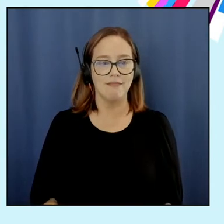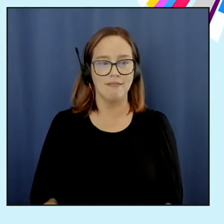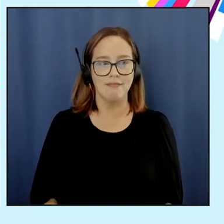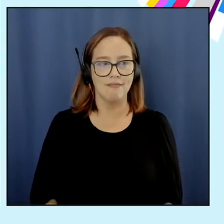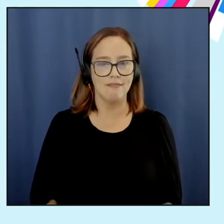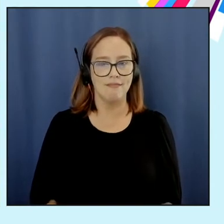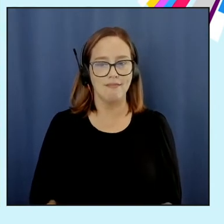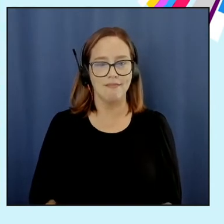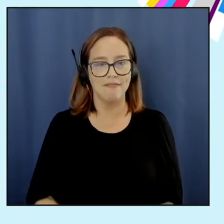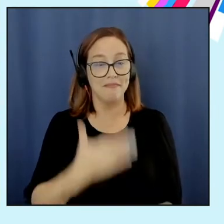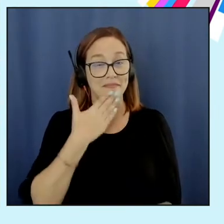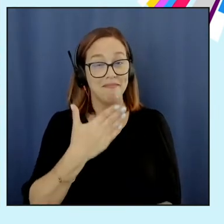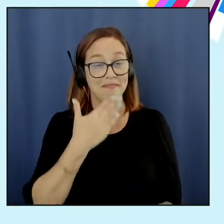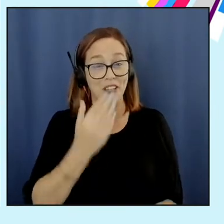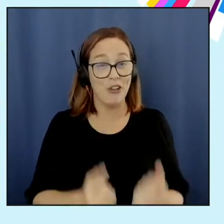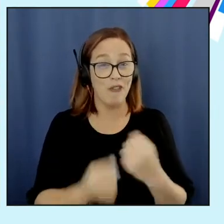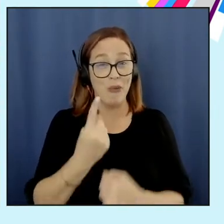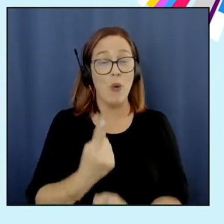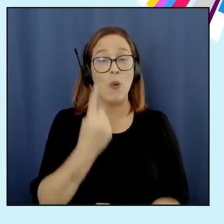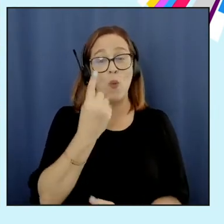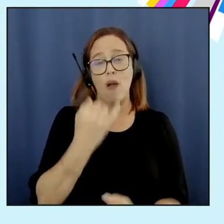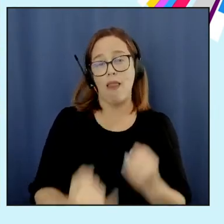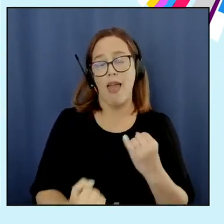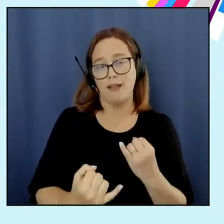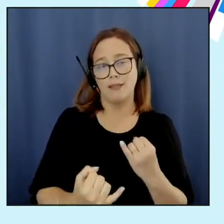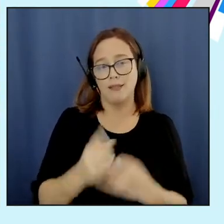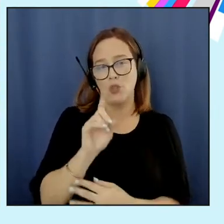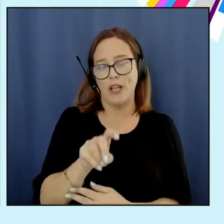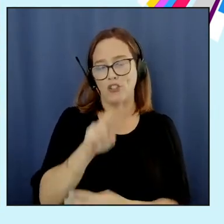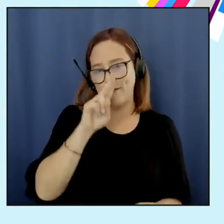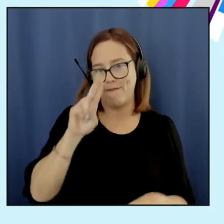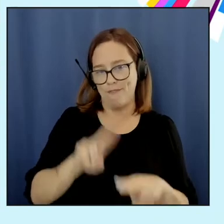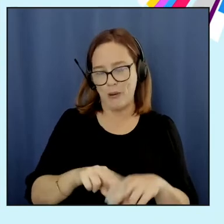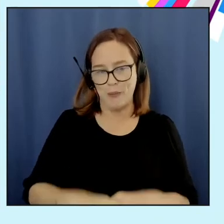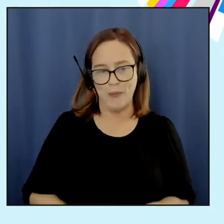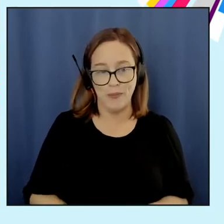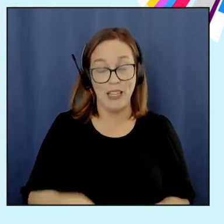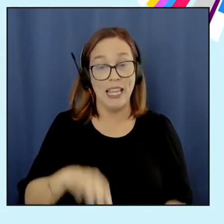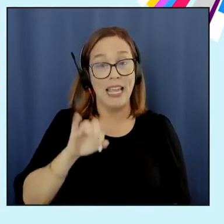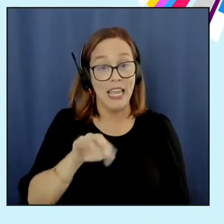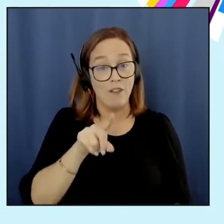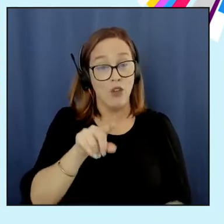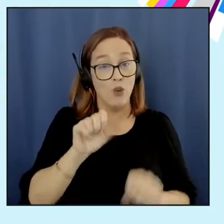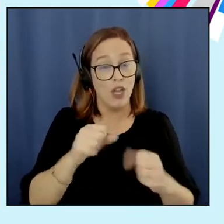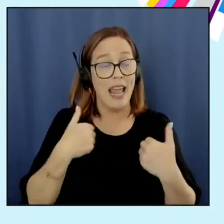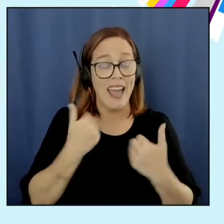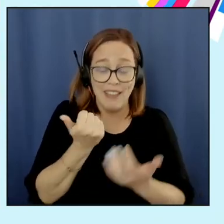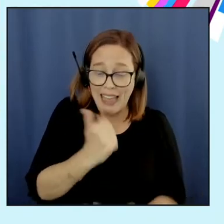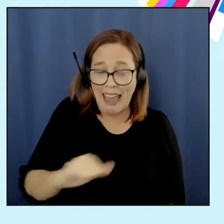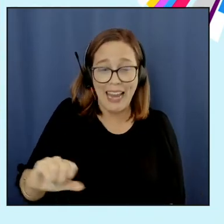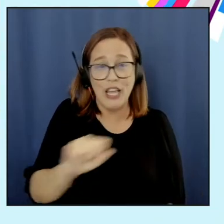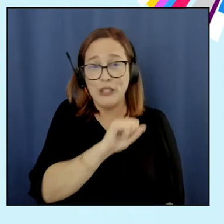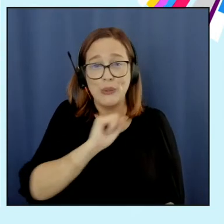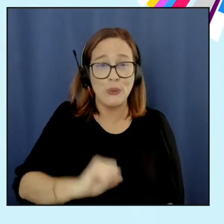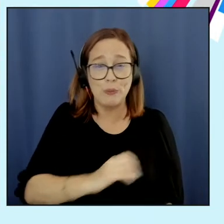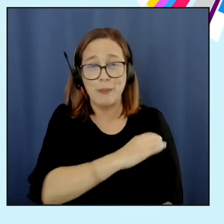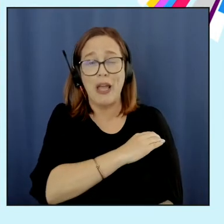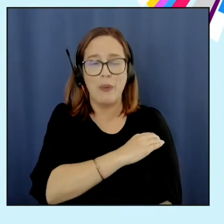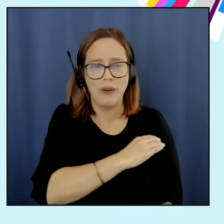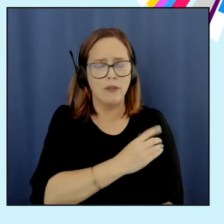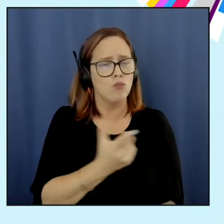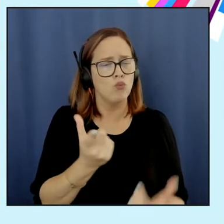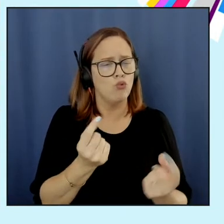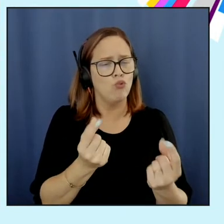Thank you, everybody. Let's do one last one, and this one's a fun one. If you could have any superpower, what would it be?